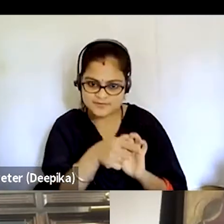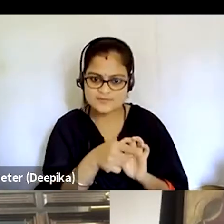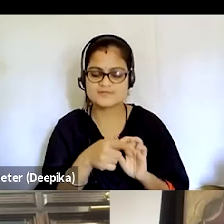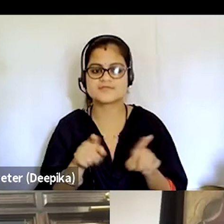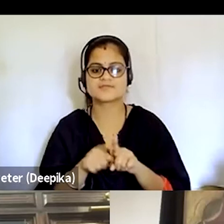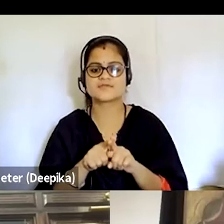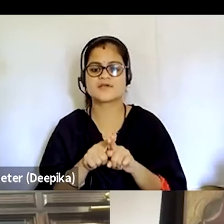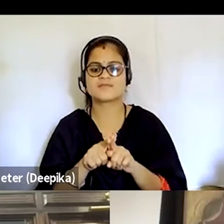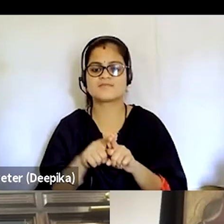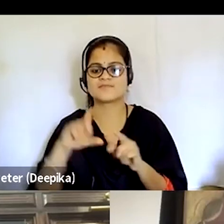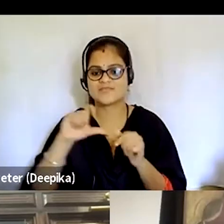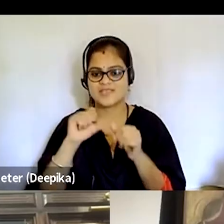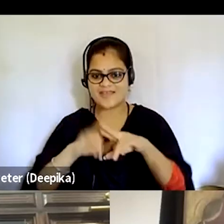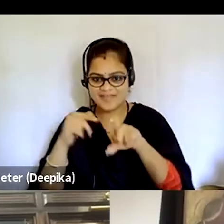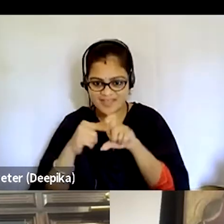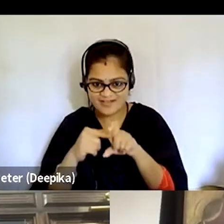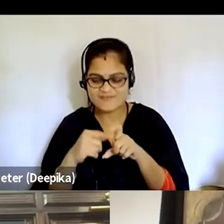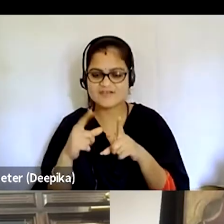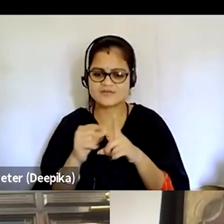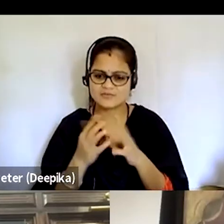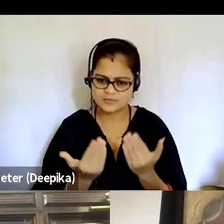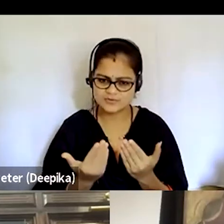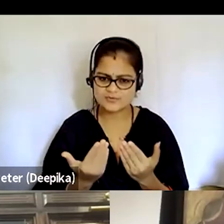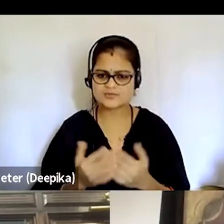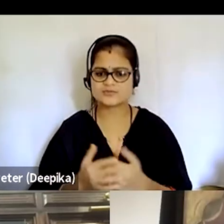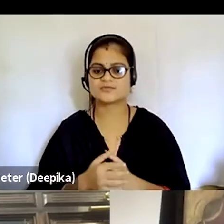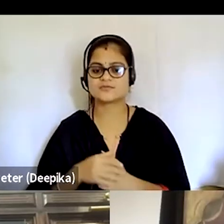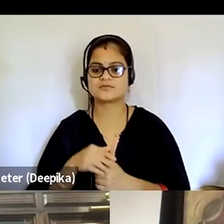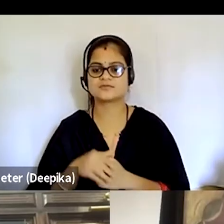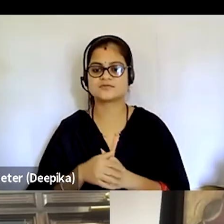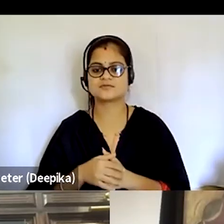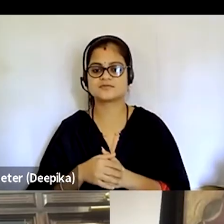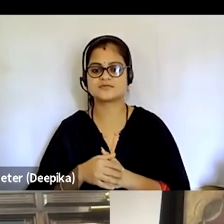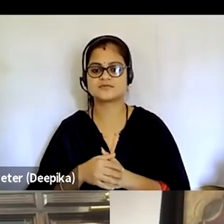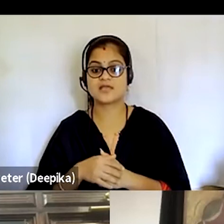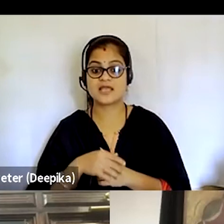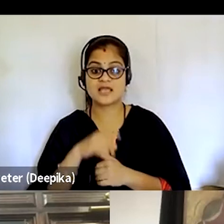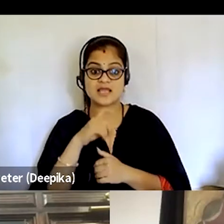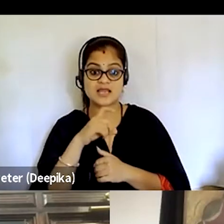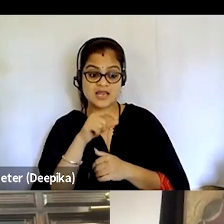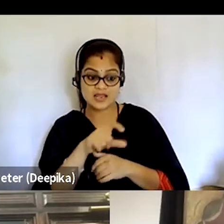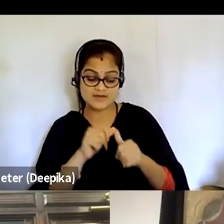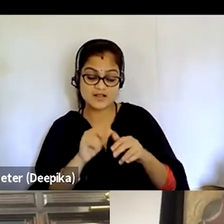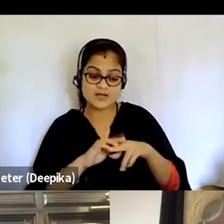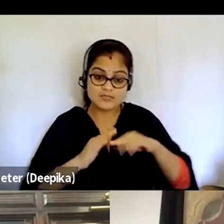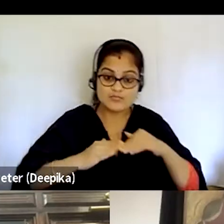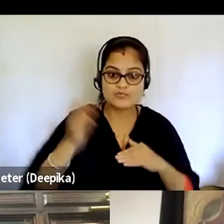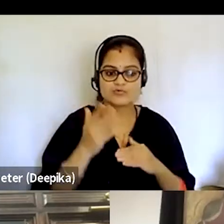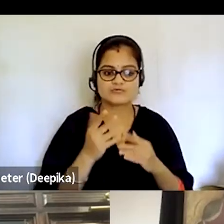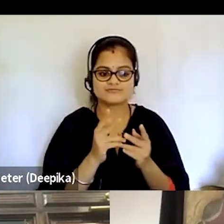And we looked at it, and it was much more than what a cafe could be. So we said,